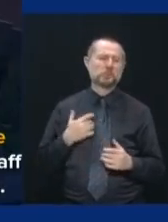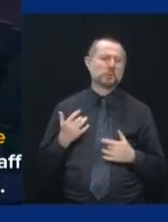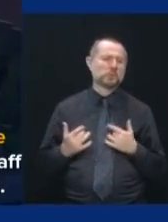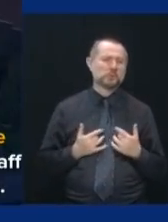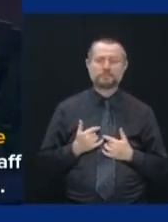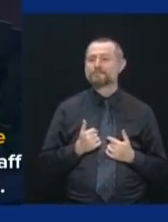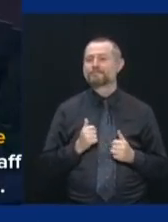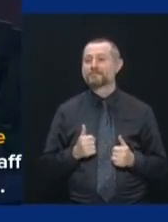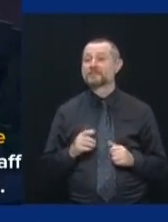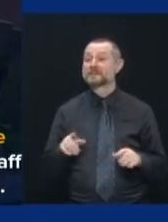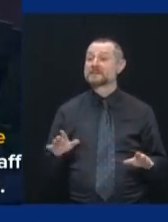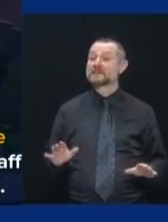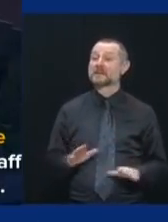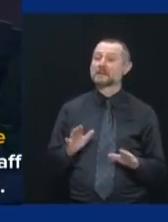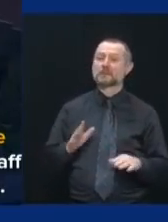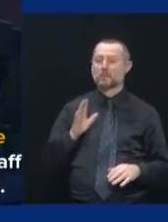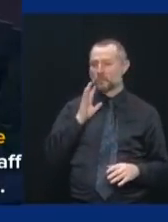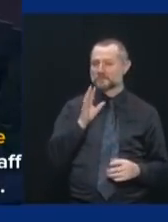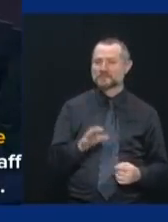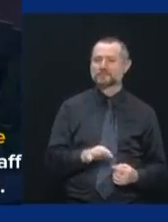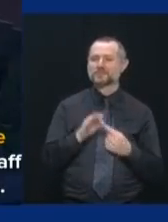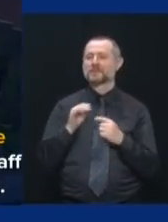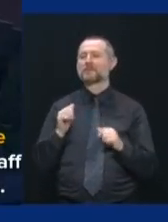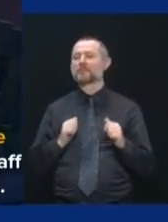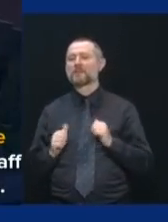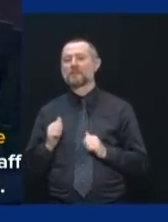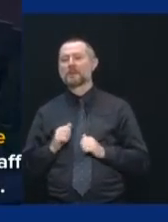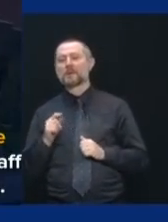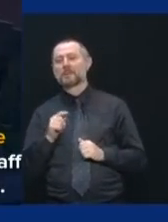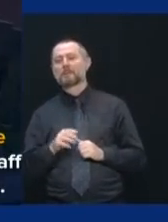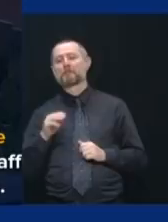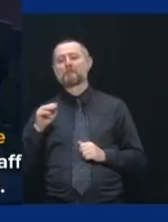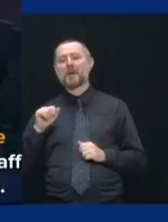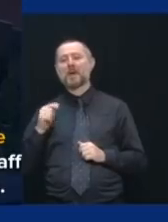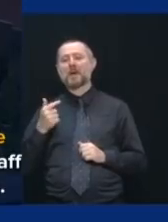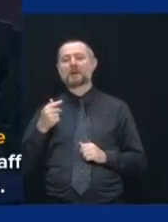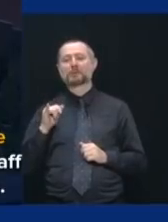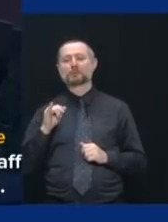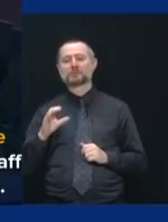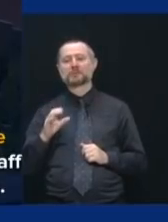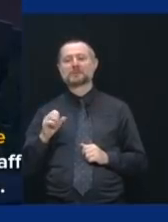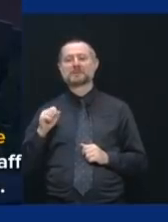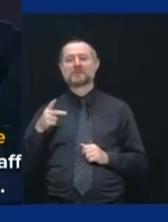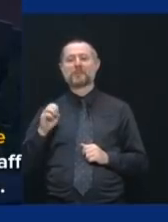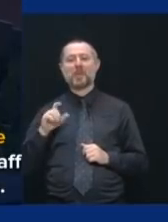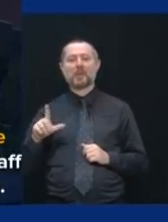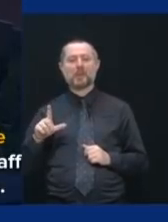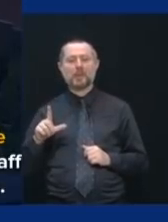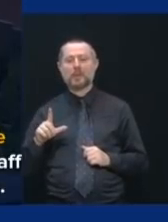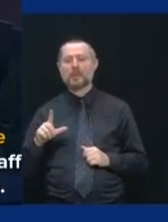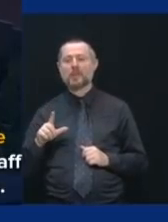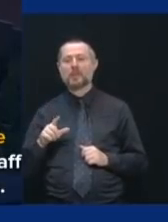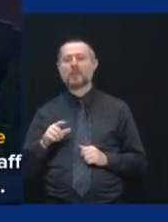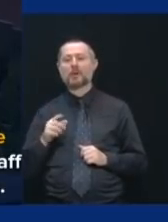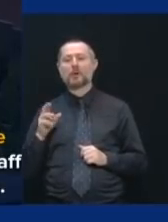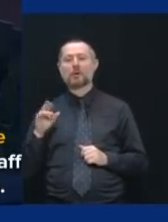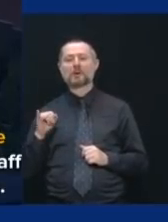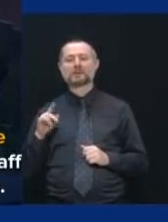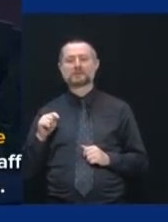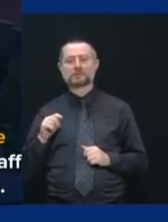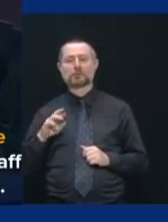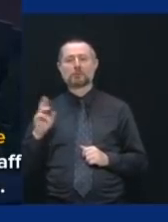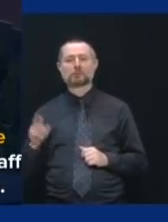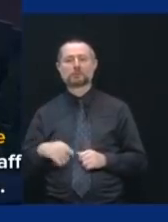Fagan's company will have a special performance at the Magic Spell Studios at RIT, Rochester Institute of